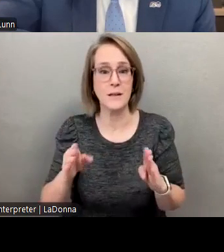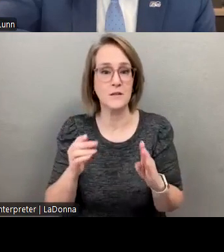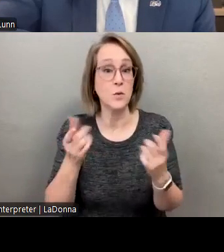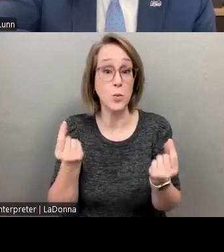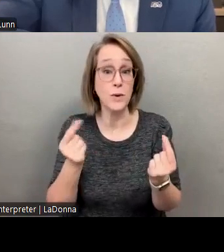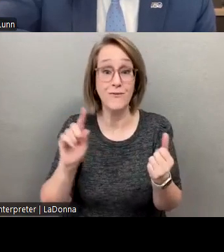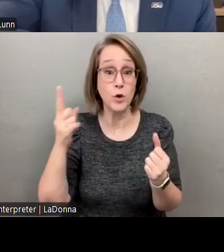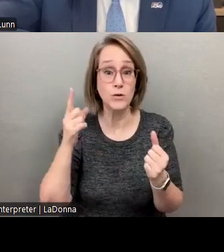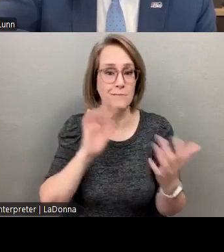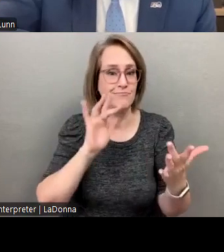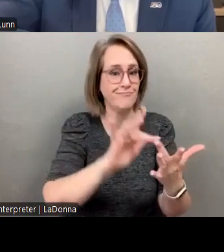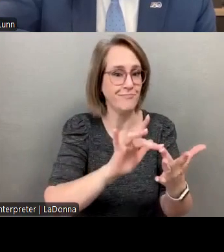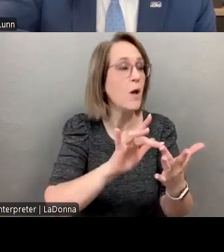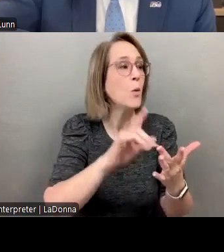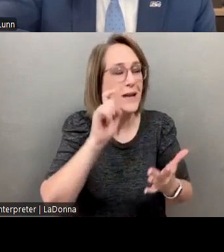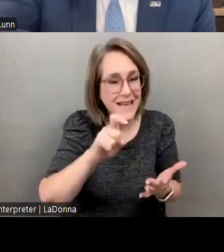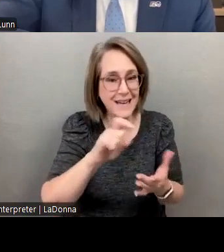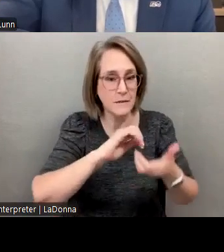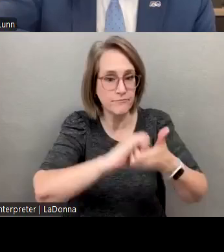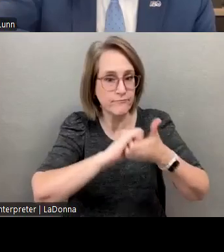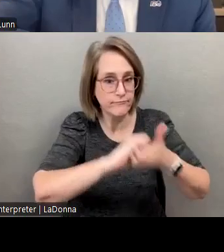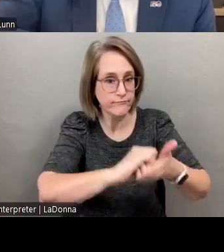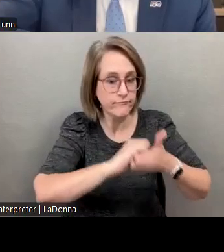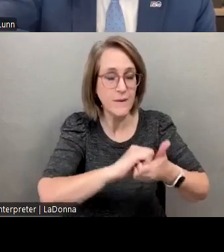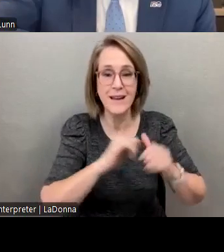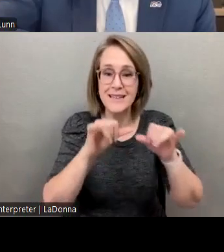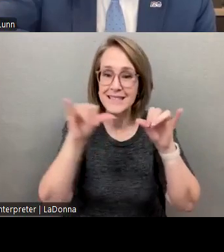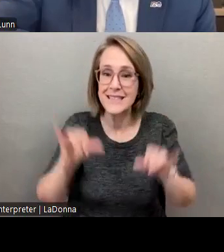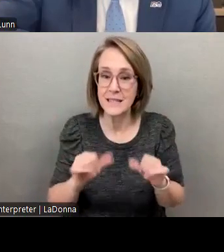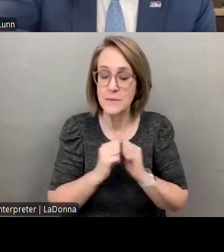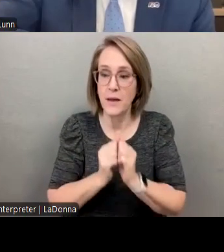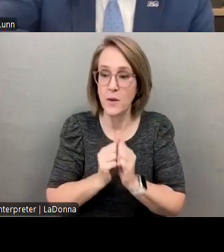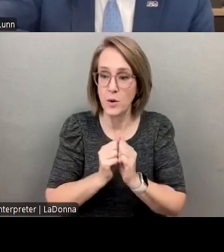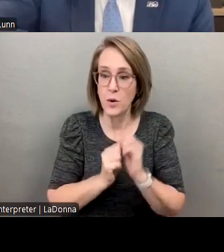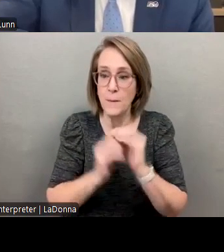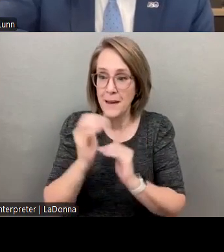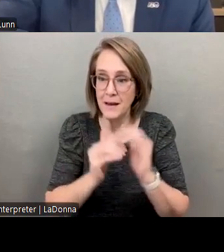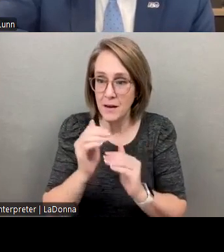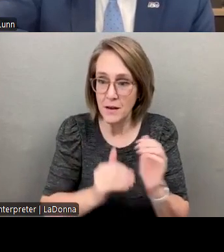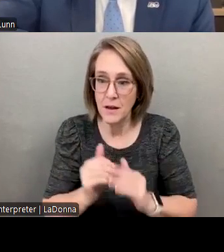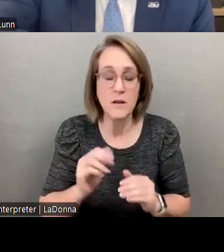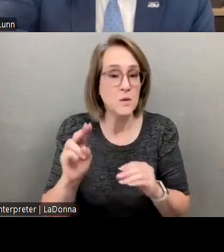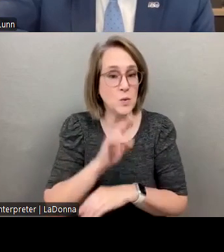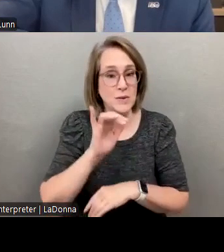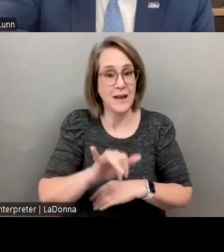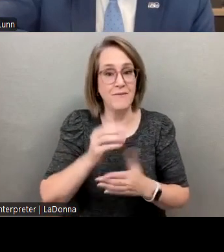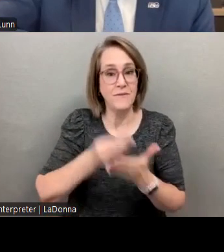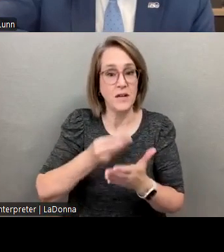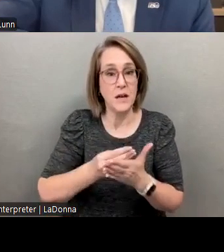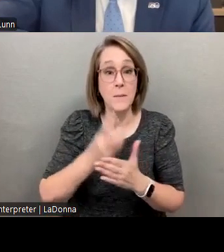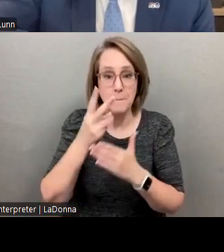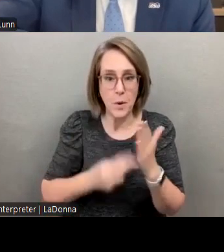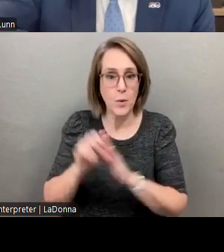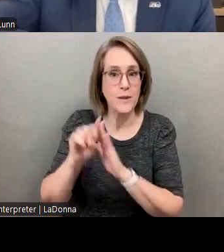to folks the importance of building these collaborations across systems and how we can use this funding at both the state and the federal level